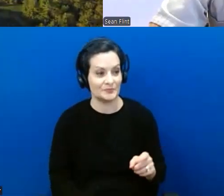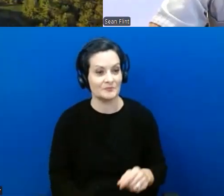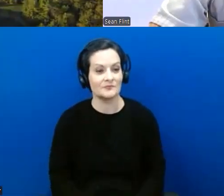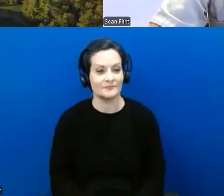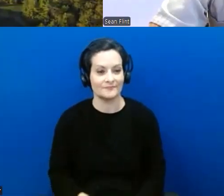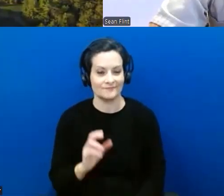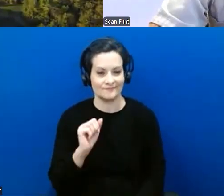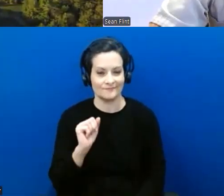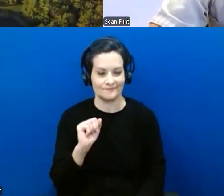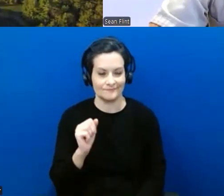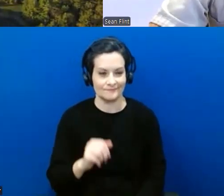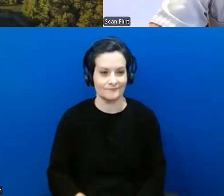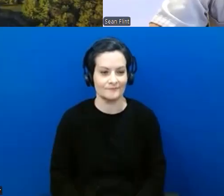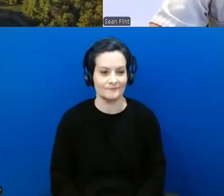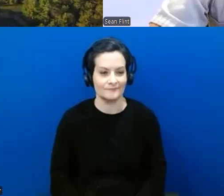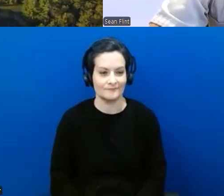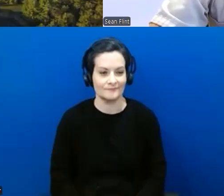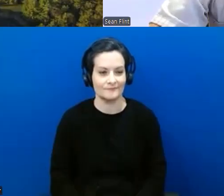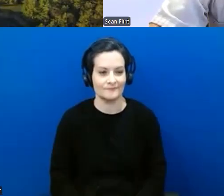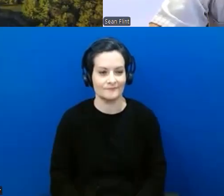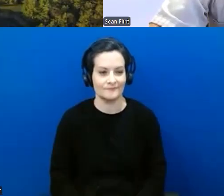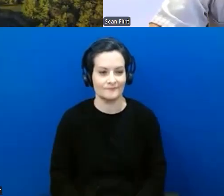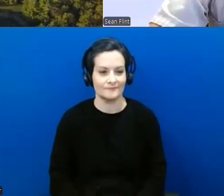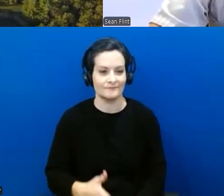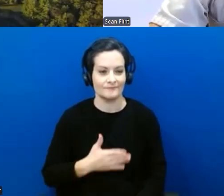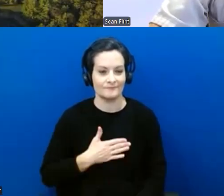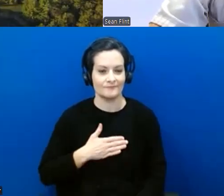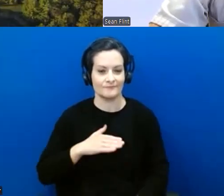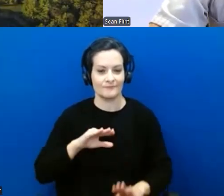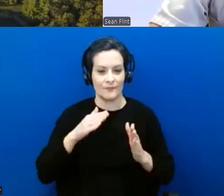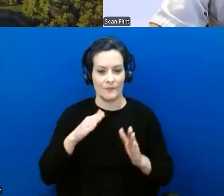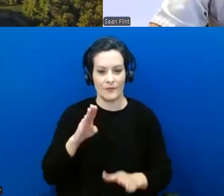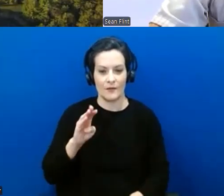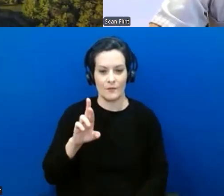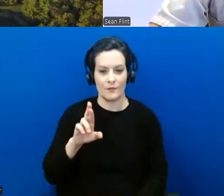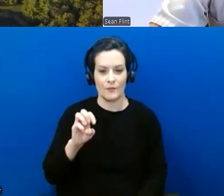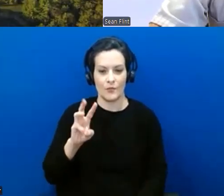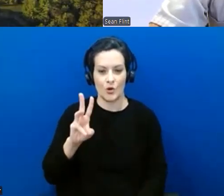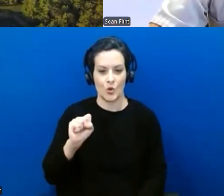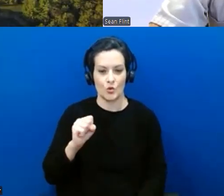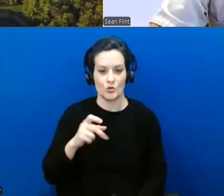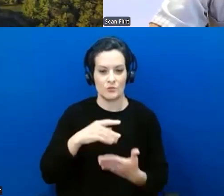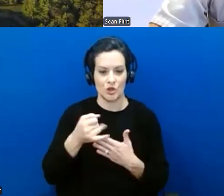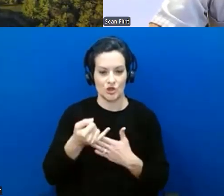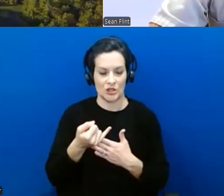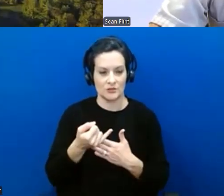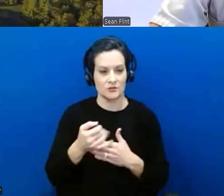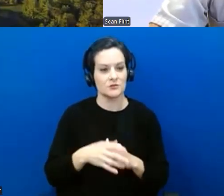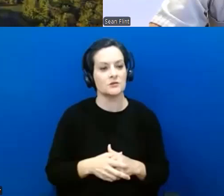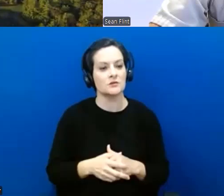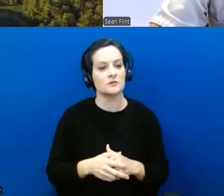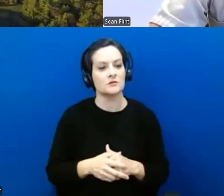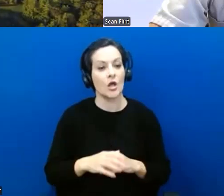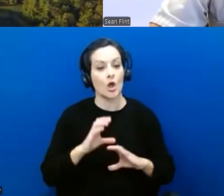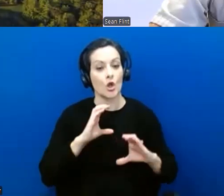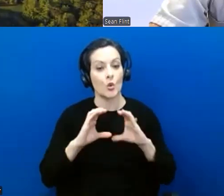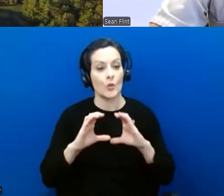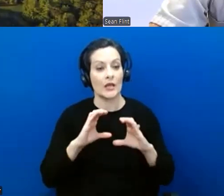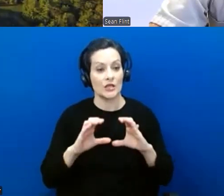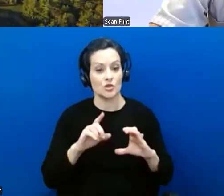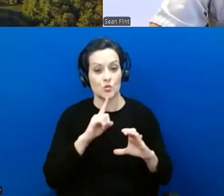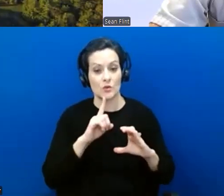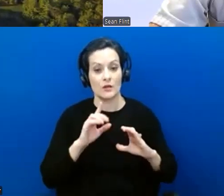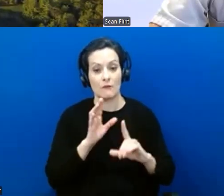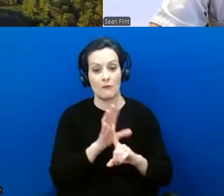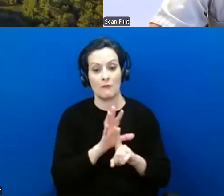Yeah, this is mine is again about the Burroughs project, but the communications there, that's a really popular